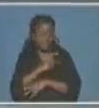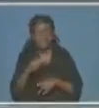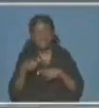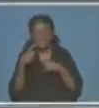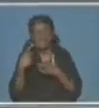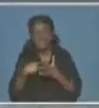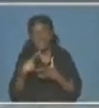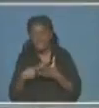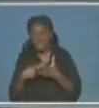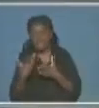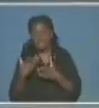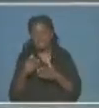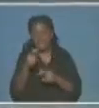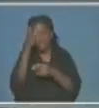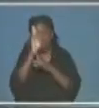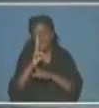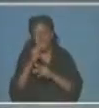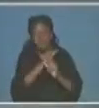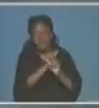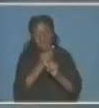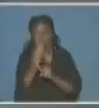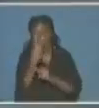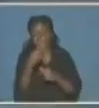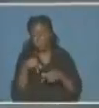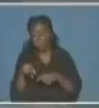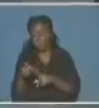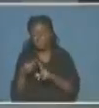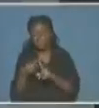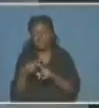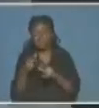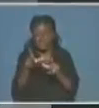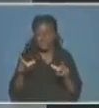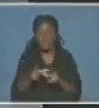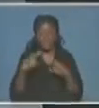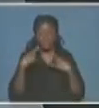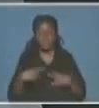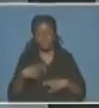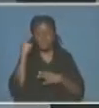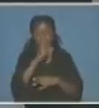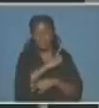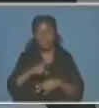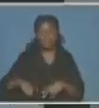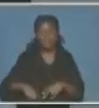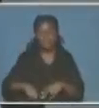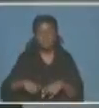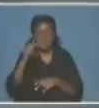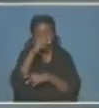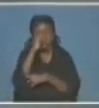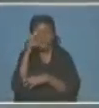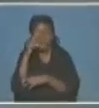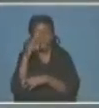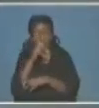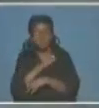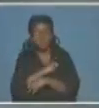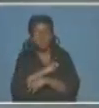of the guard. The two will then make their way to the local residence for the diplomat. Now, on Thursday, Prime Minister Trudeau was set for a number of